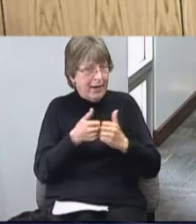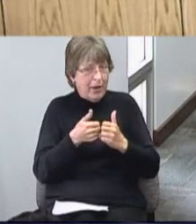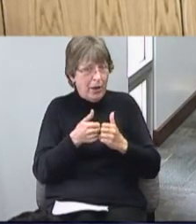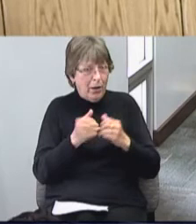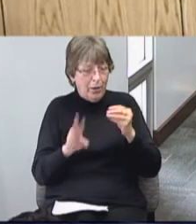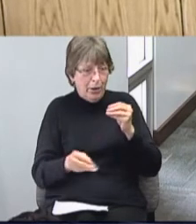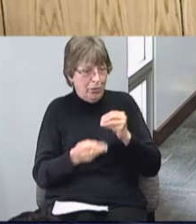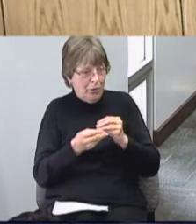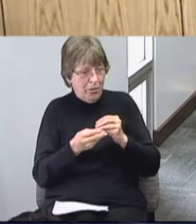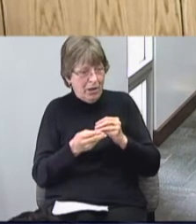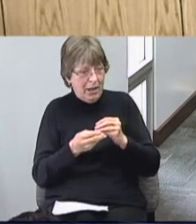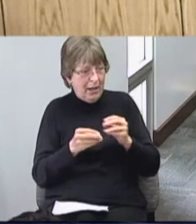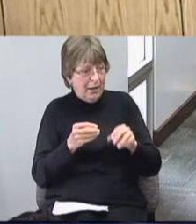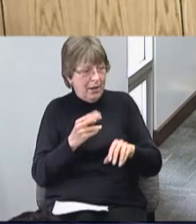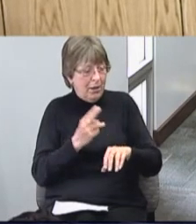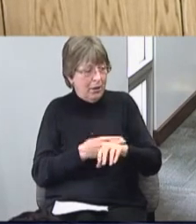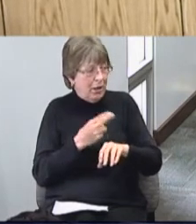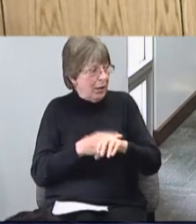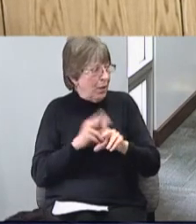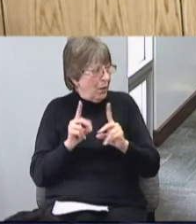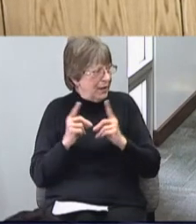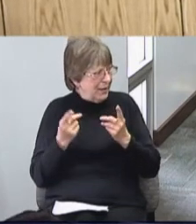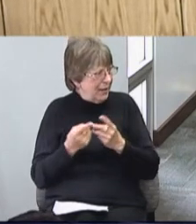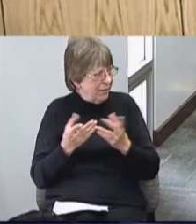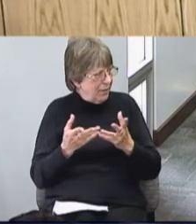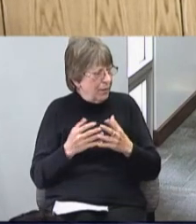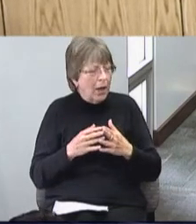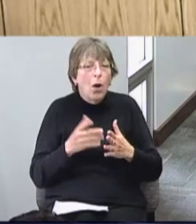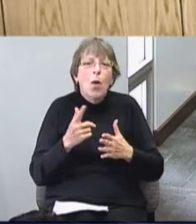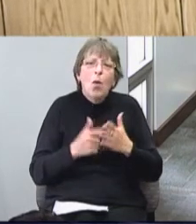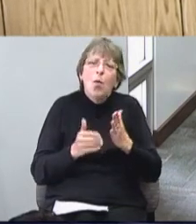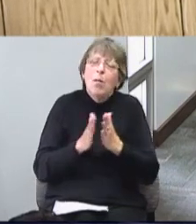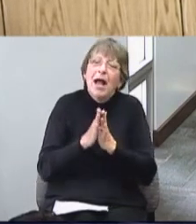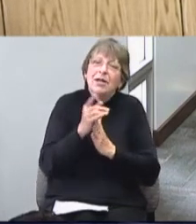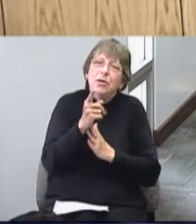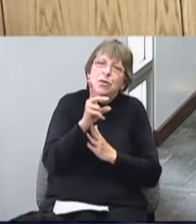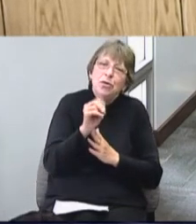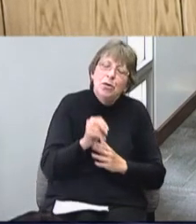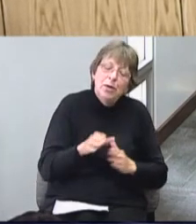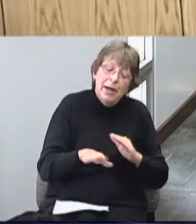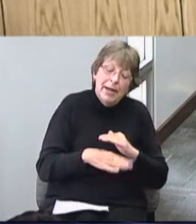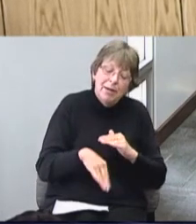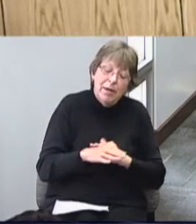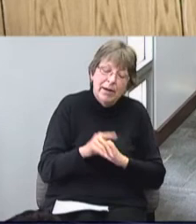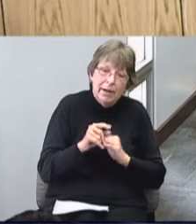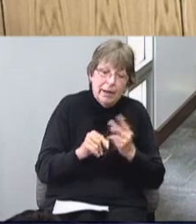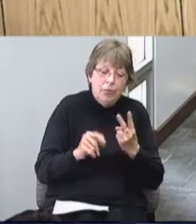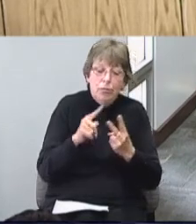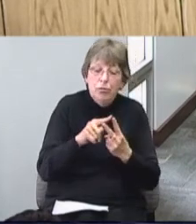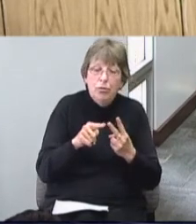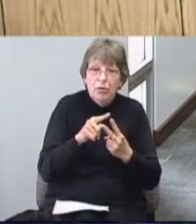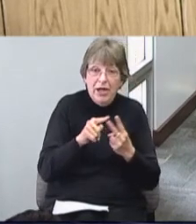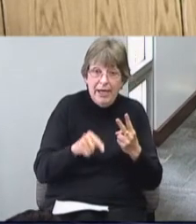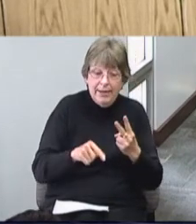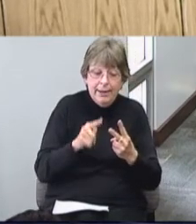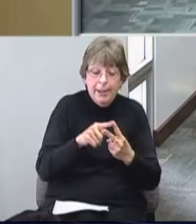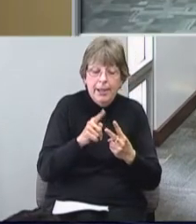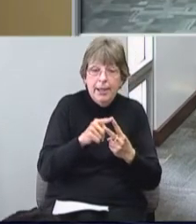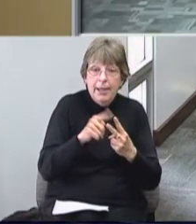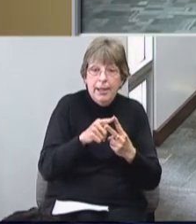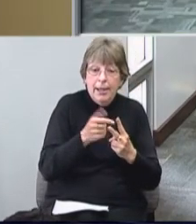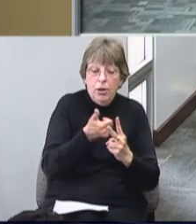that wrong? What you're being asked to do is basically one of 2 things. You can uphold the Landmarks